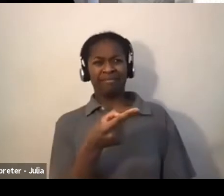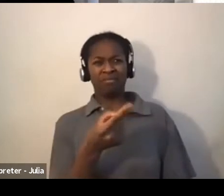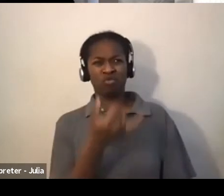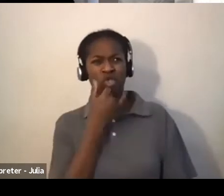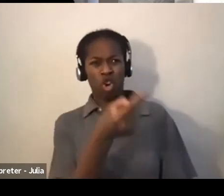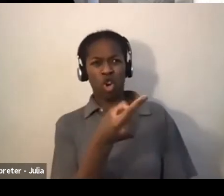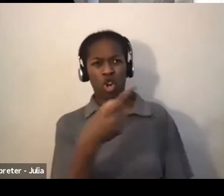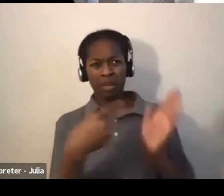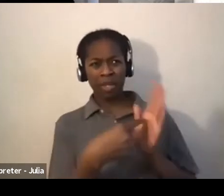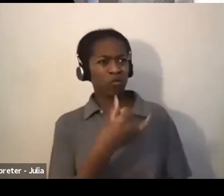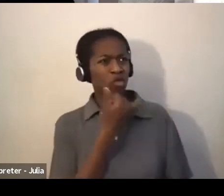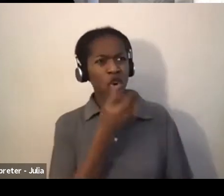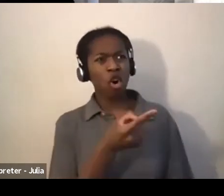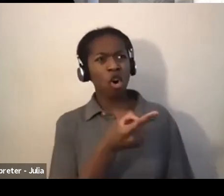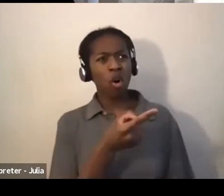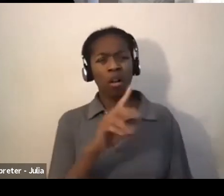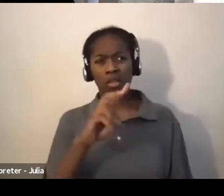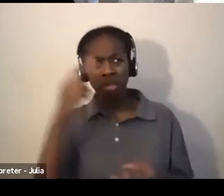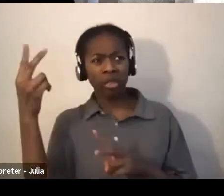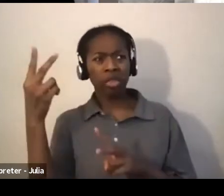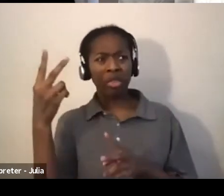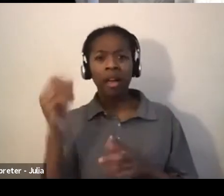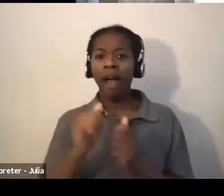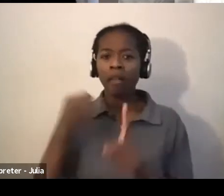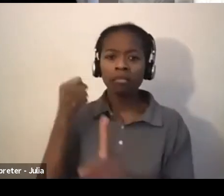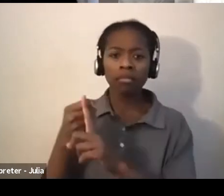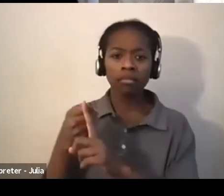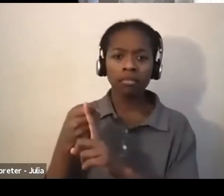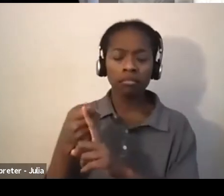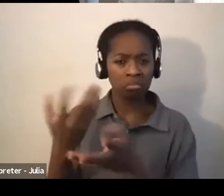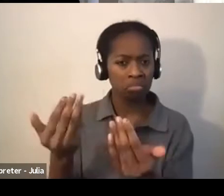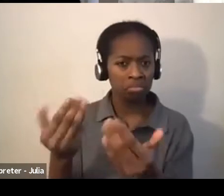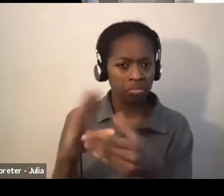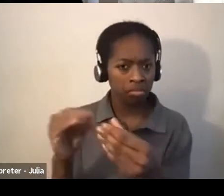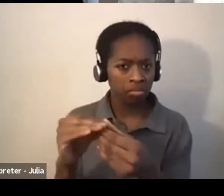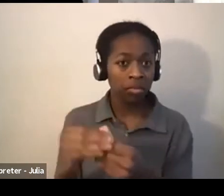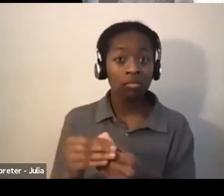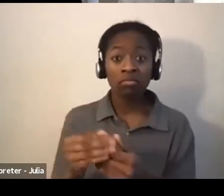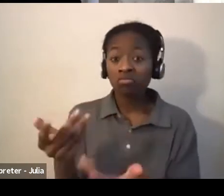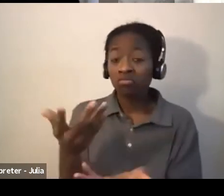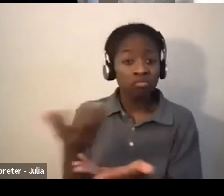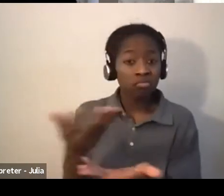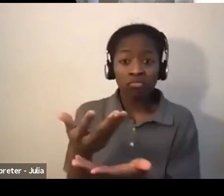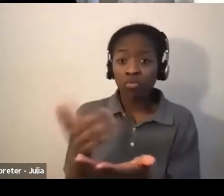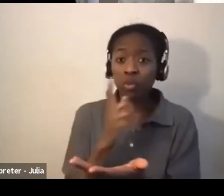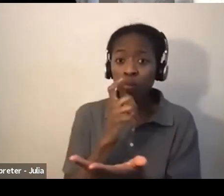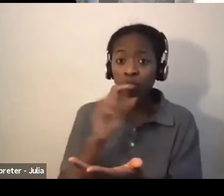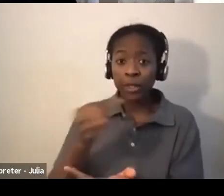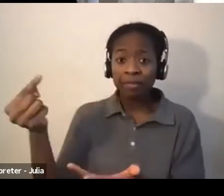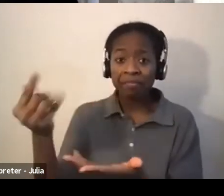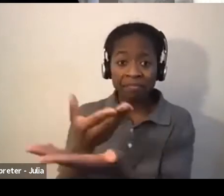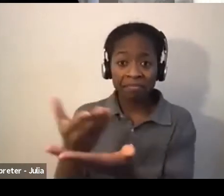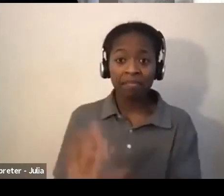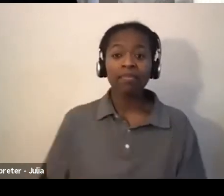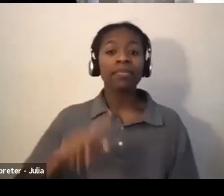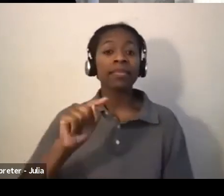that personally impacted you? And any of you can start, actually, whoever would like to go.